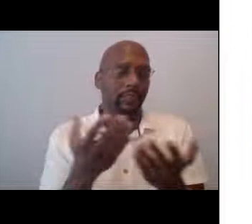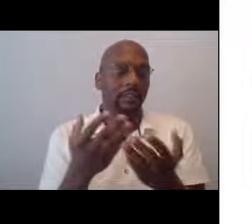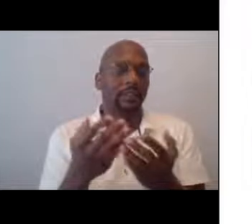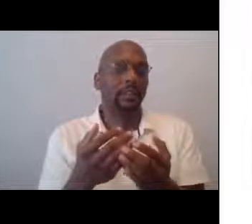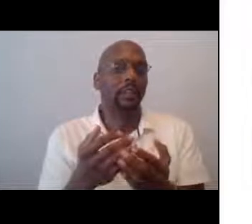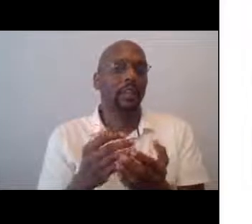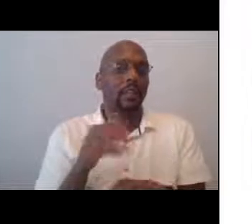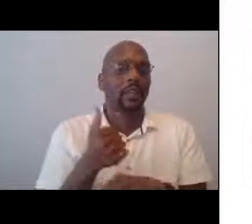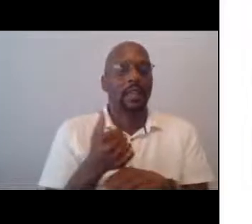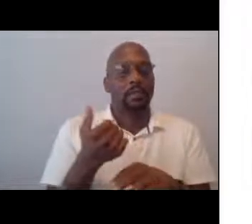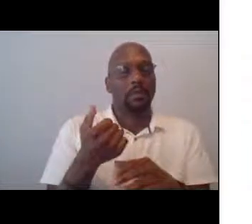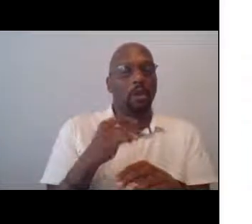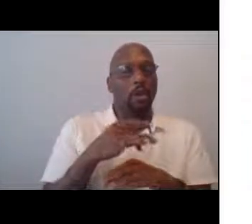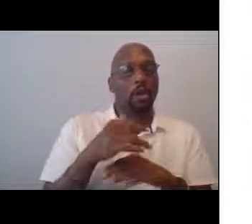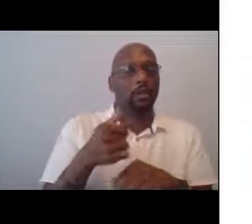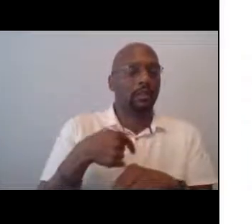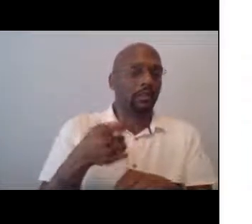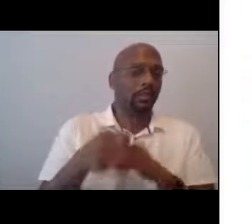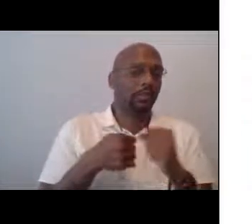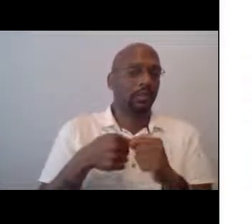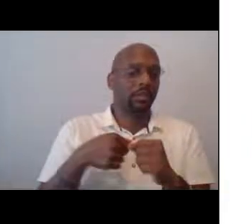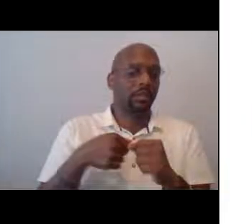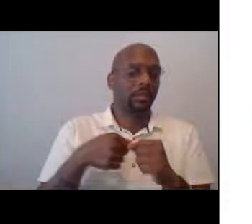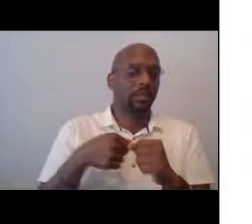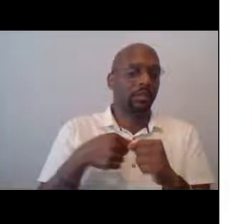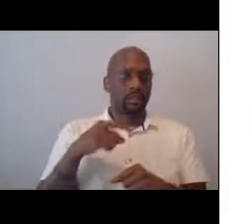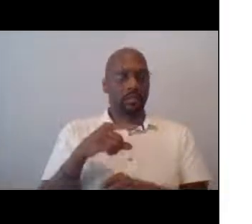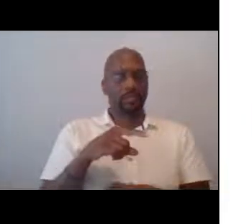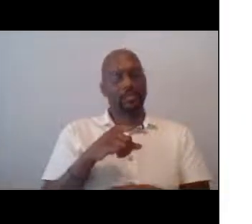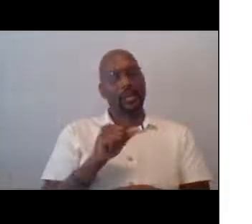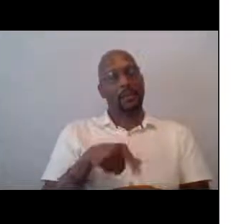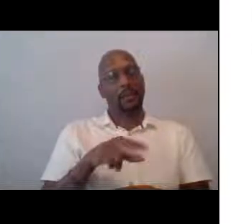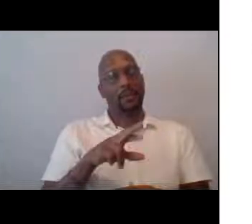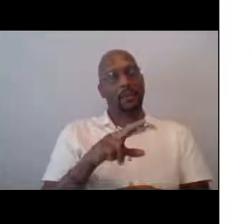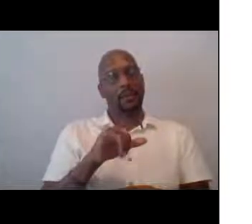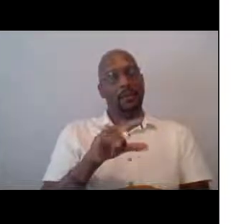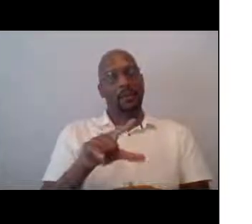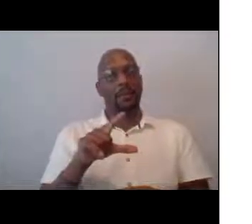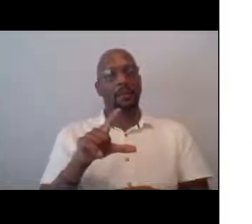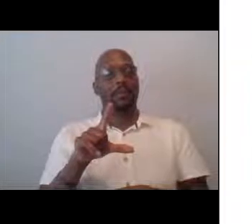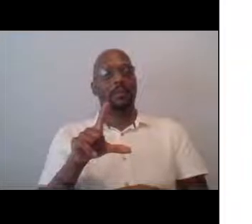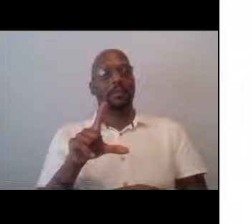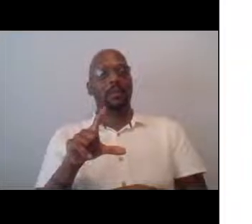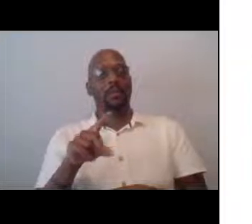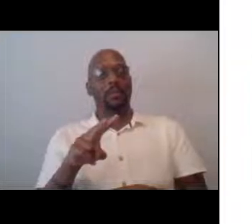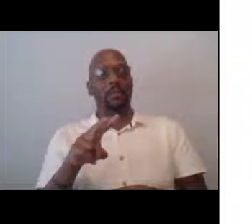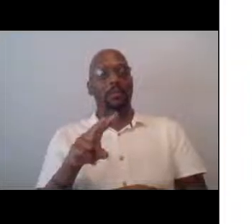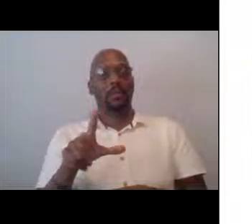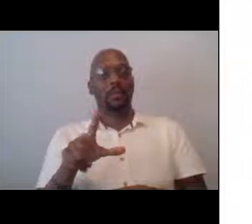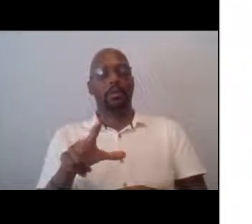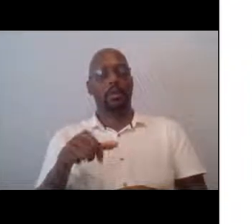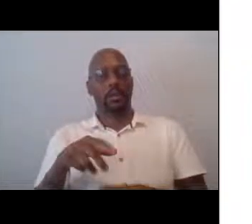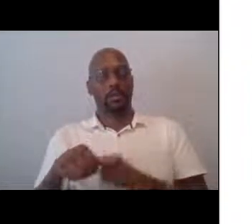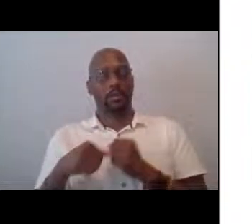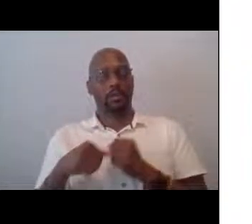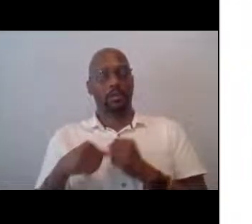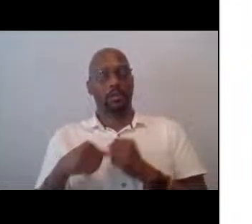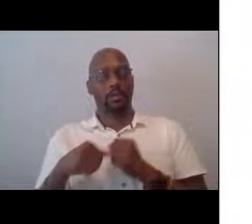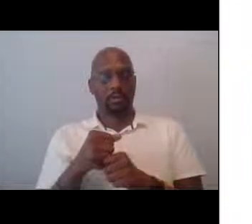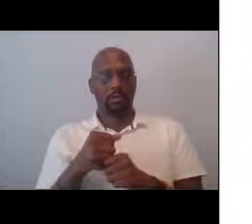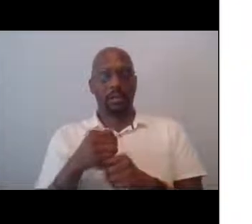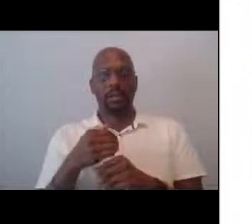April 23rd, 2022. Caltrans held this statewide event at 30 locations throughout the state